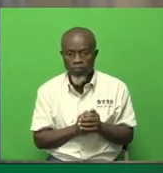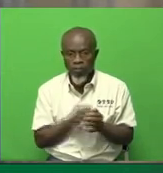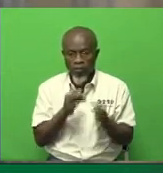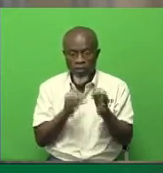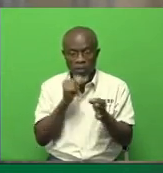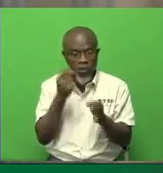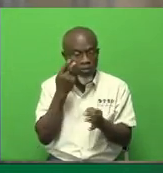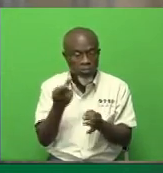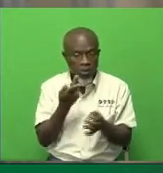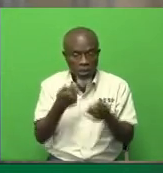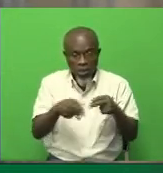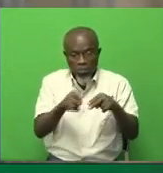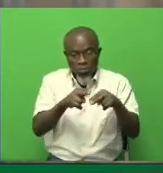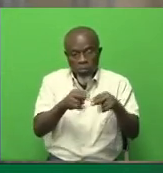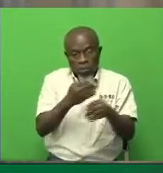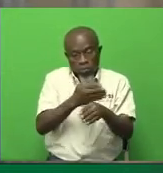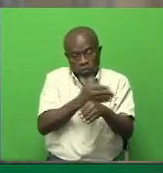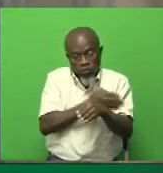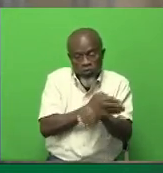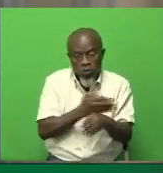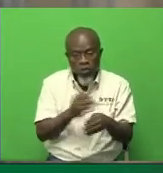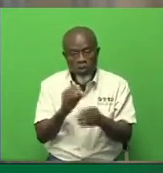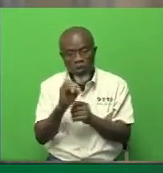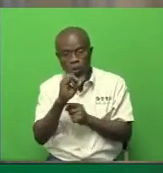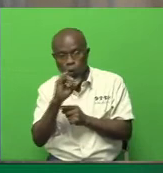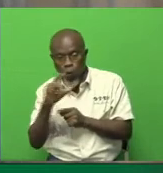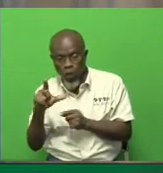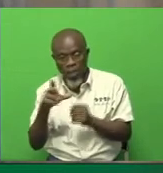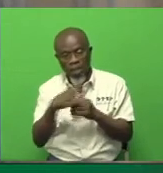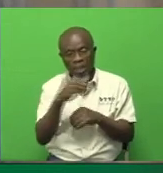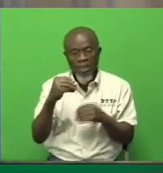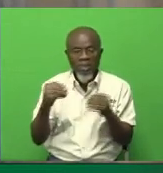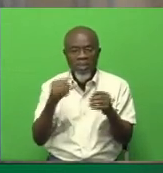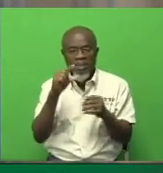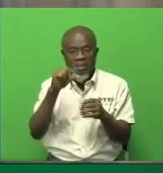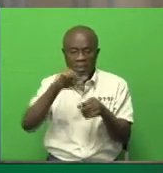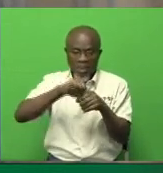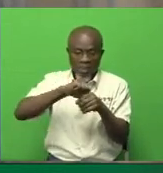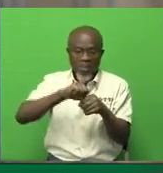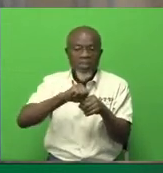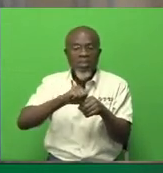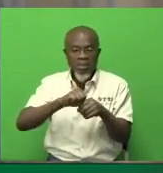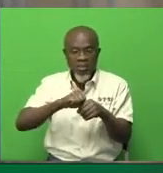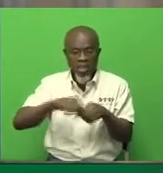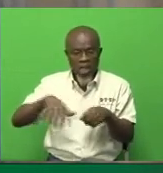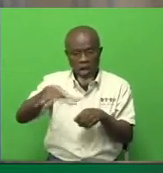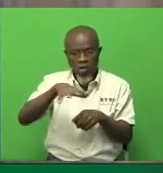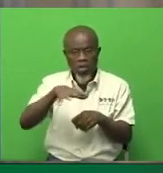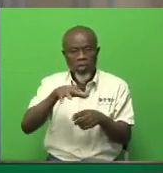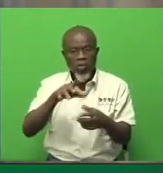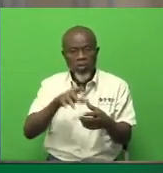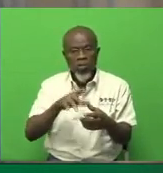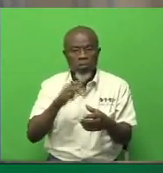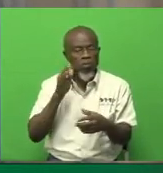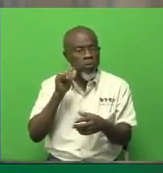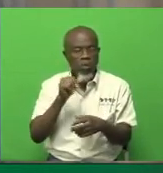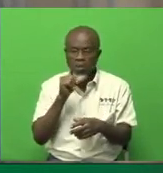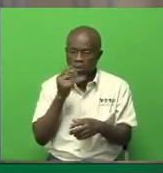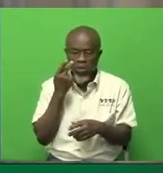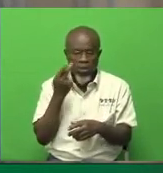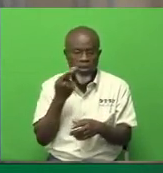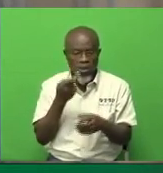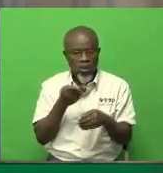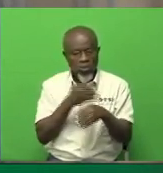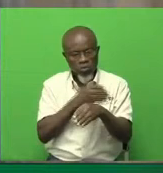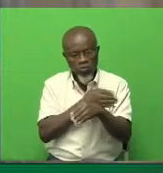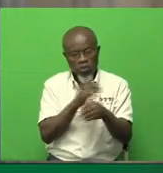sector they will be far-reaching consequences for government revenues and the quality of life for all the people